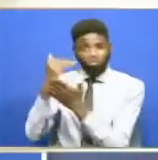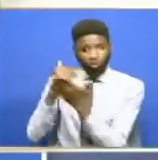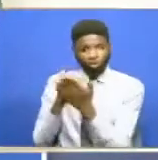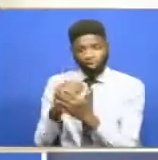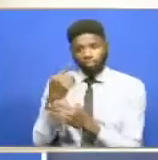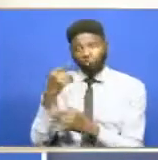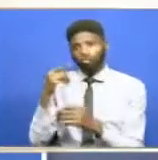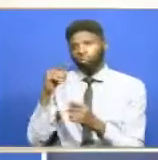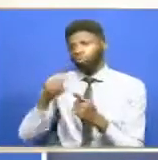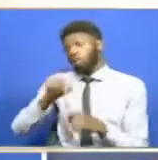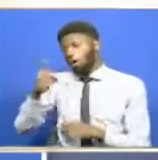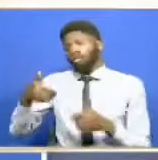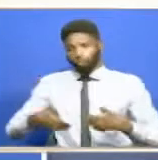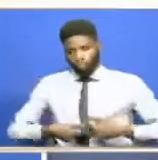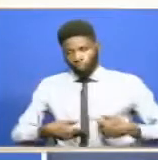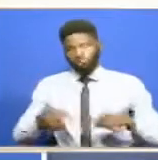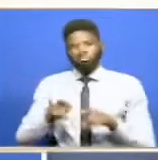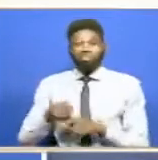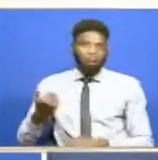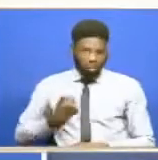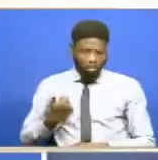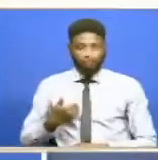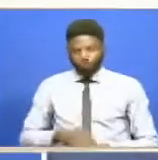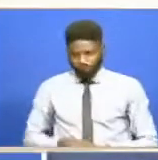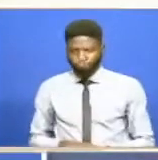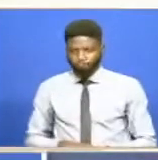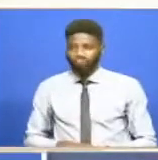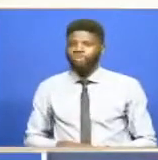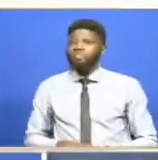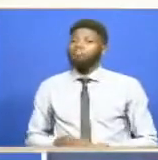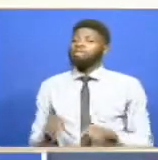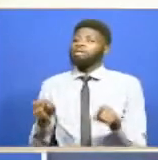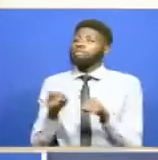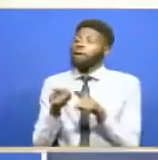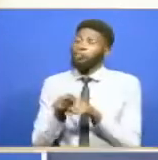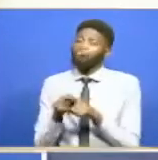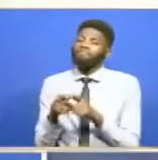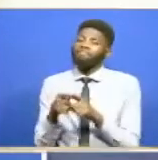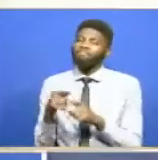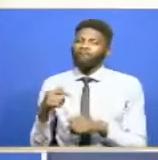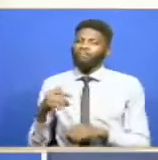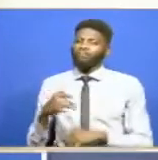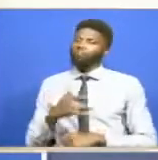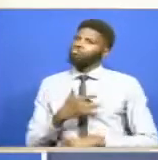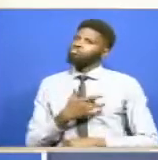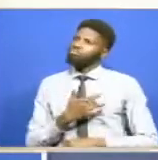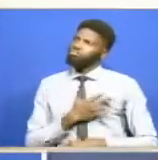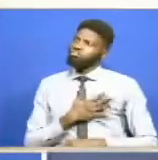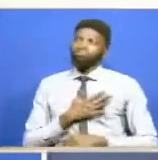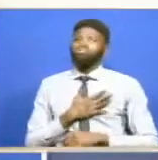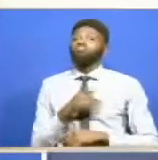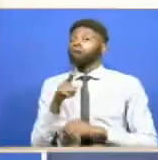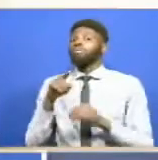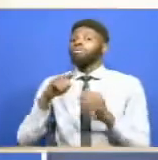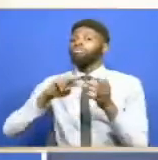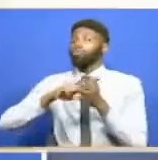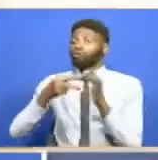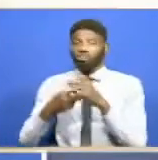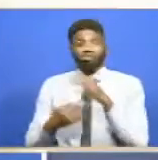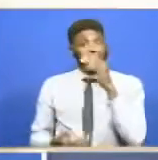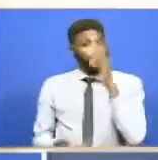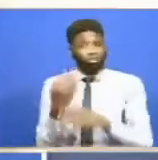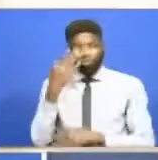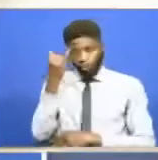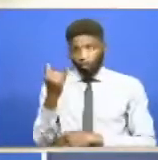fellow youths or girls. And what inspired me to start it, because the mentors who used